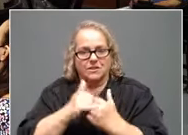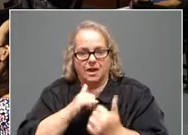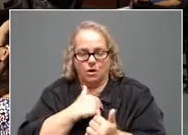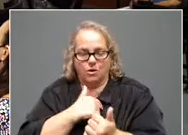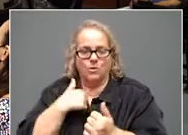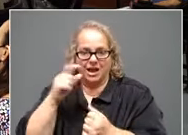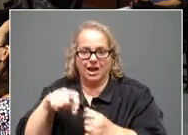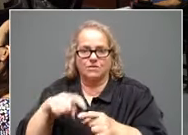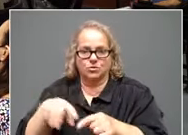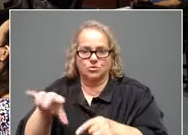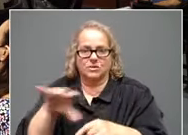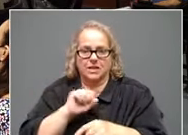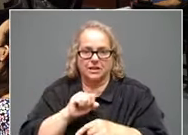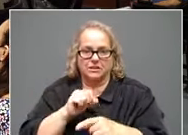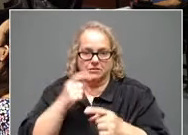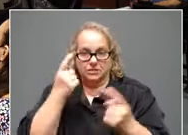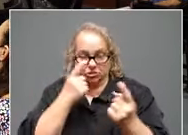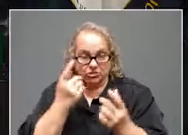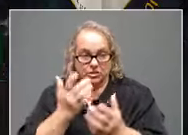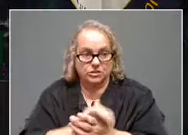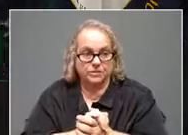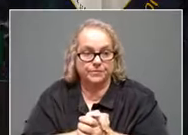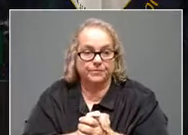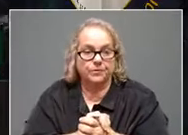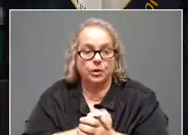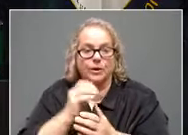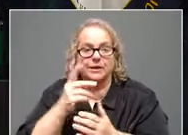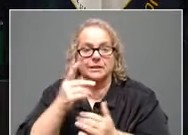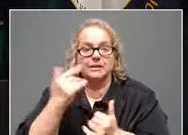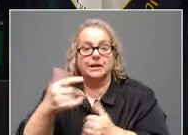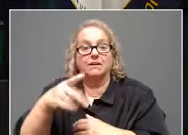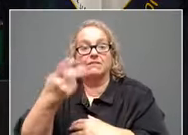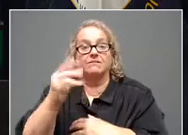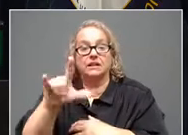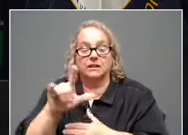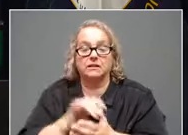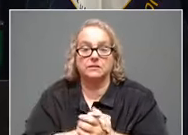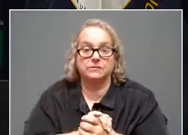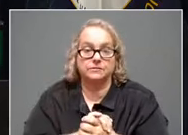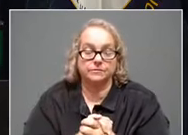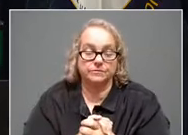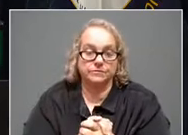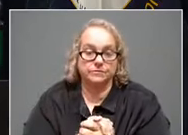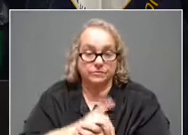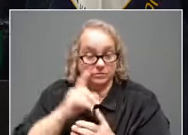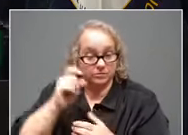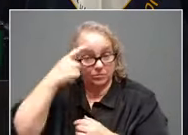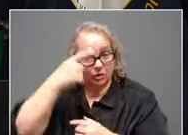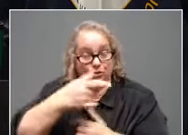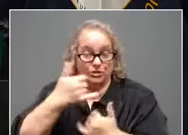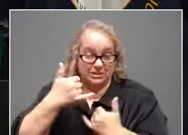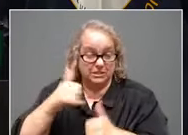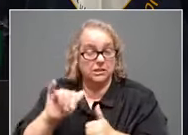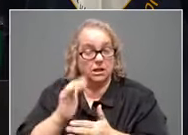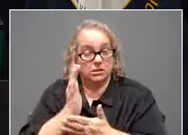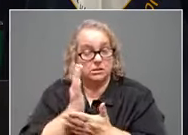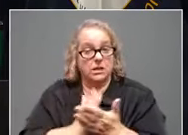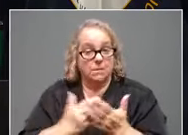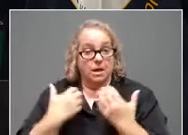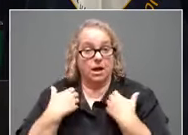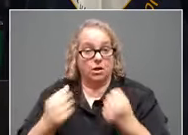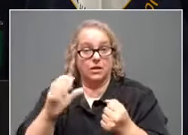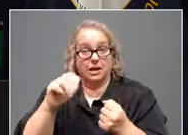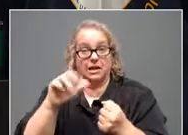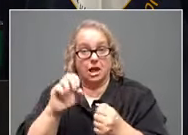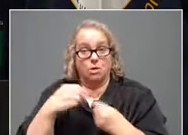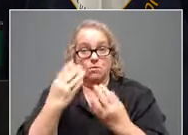into account. Let's see. Phil? Governor, there are still some healthcare providers in the state,